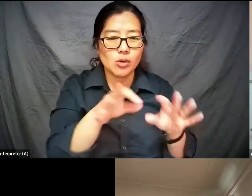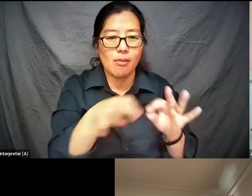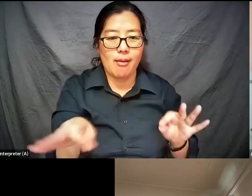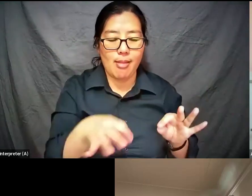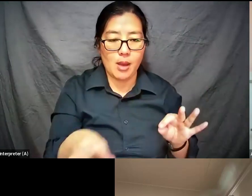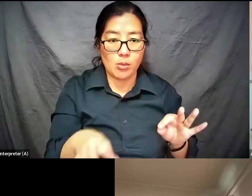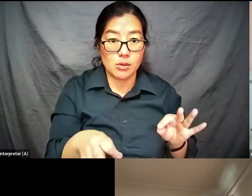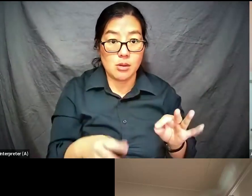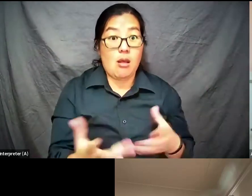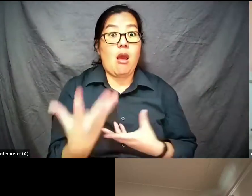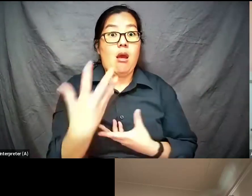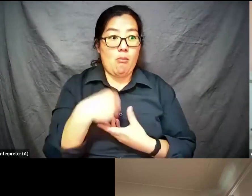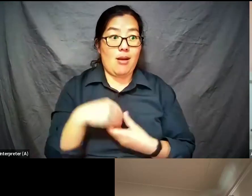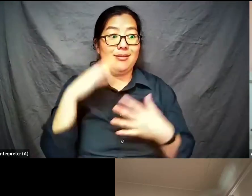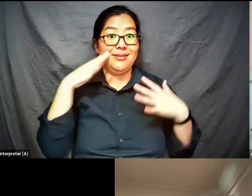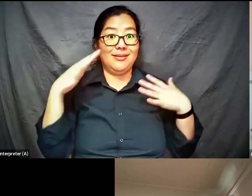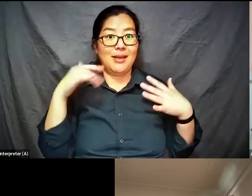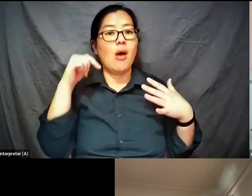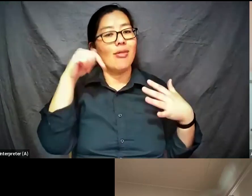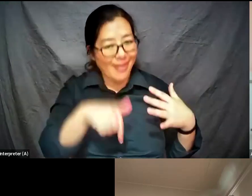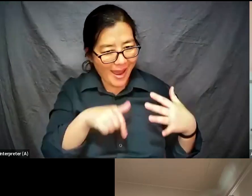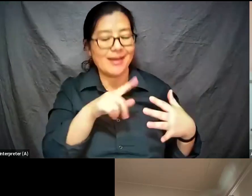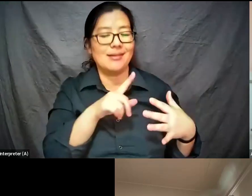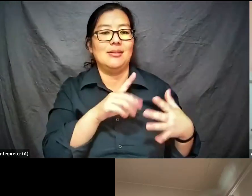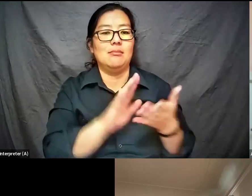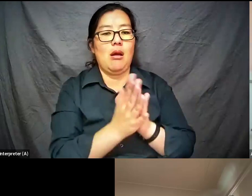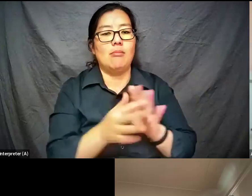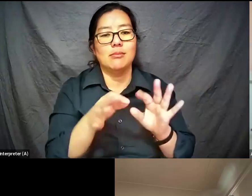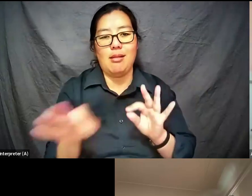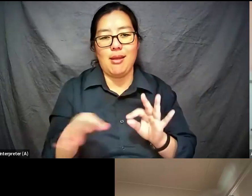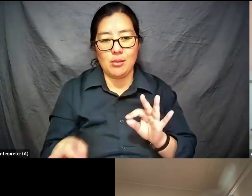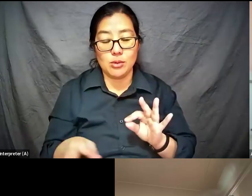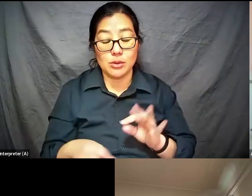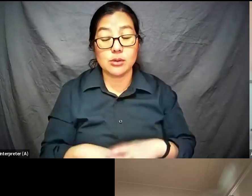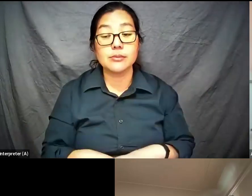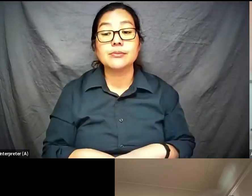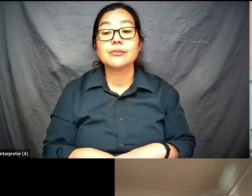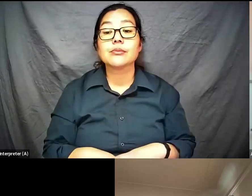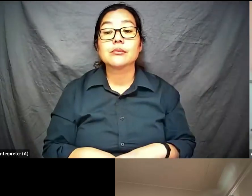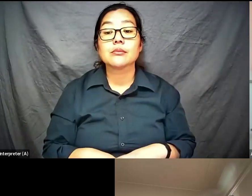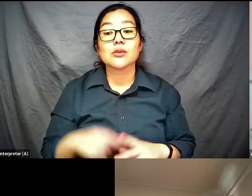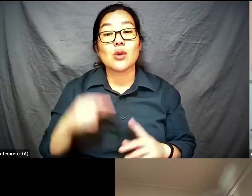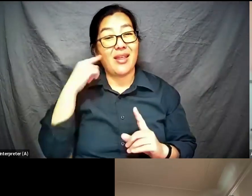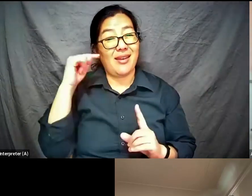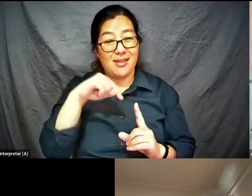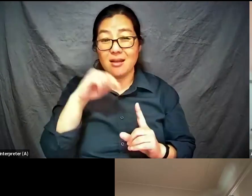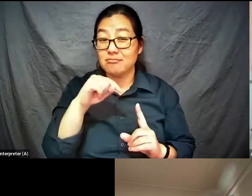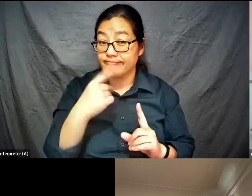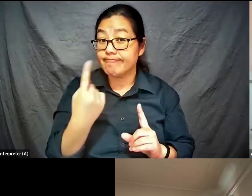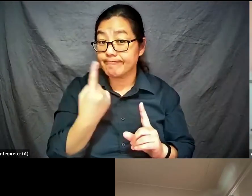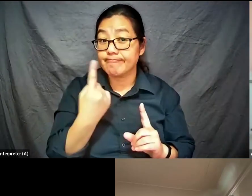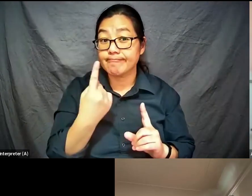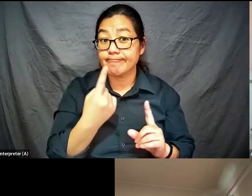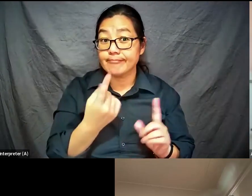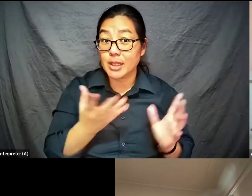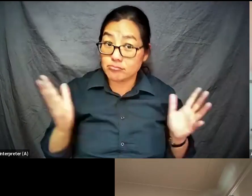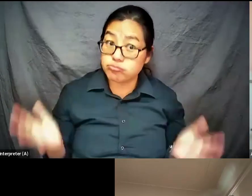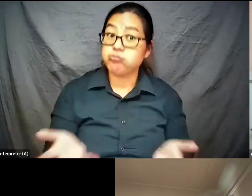This is Hedgen speaking. Thank you, Alex, for laying that groundwork. I think, tagging off of what Jess